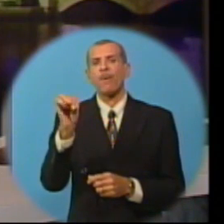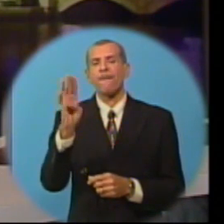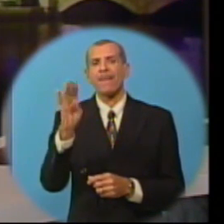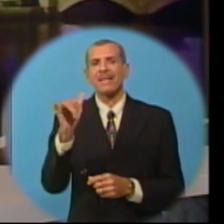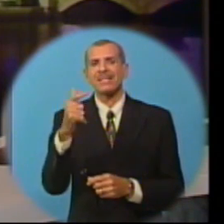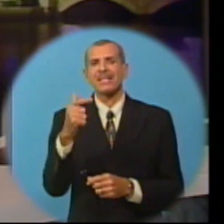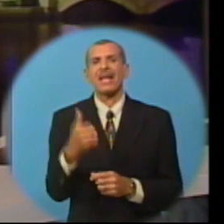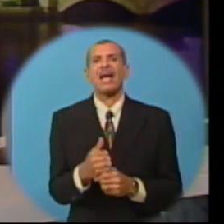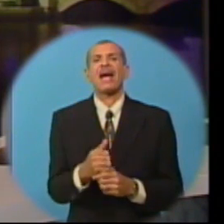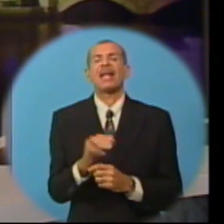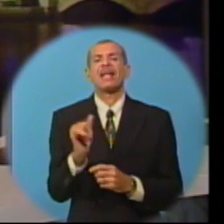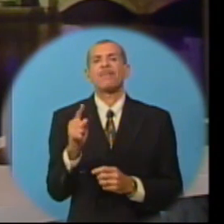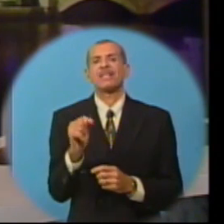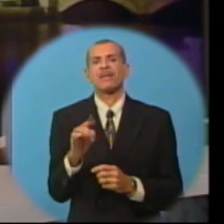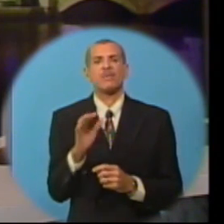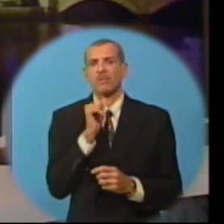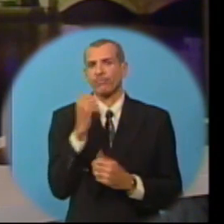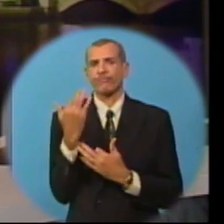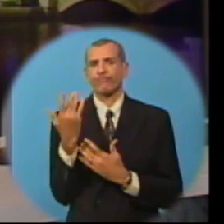is still sitting out.